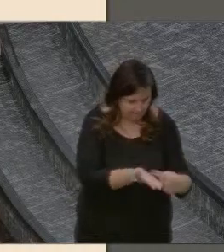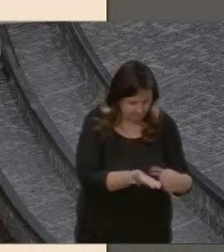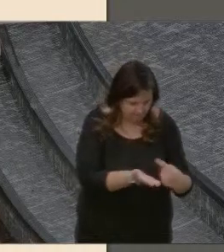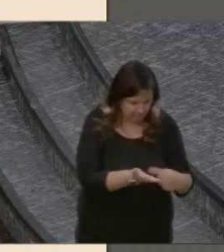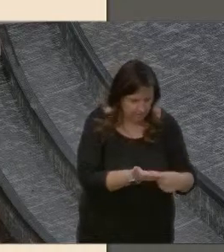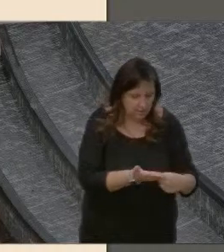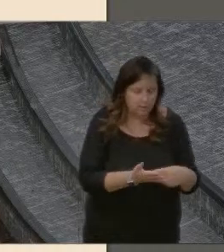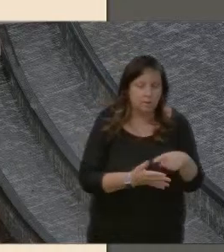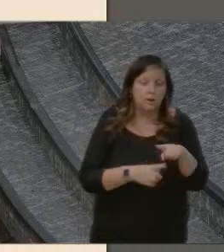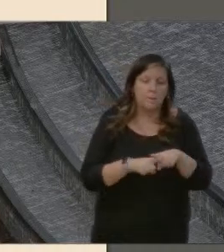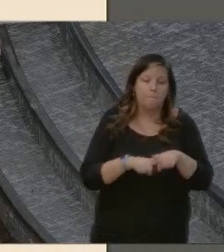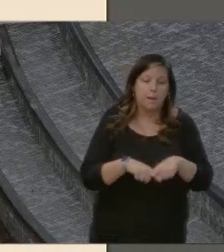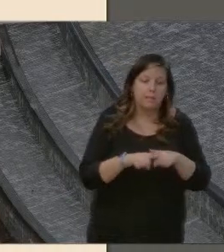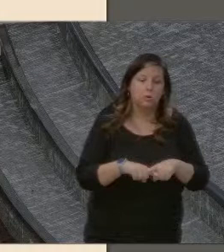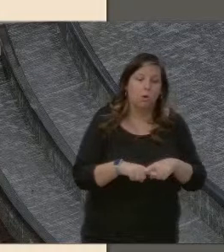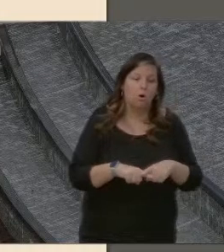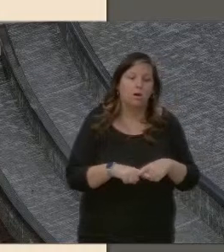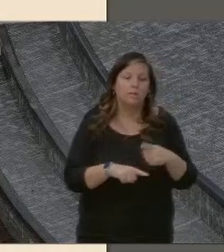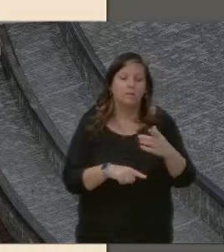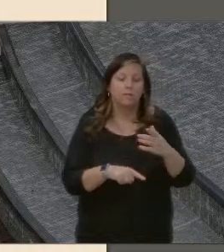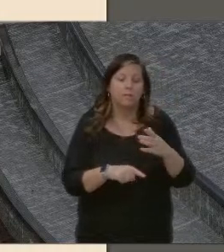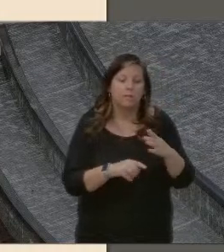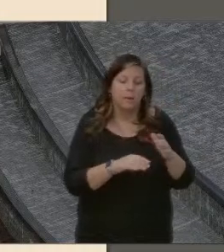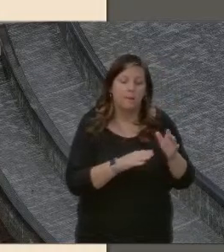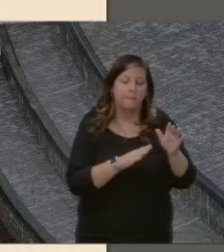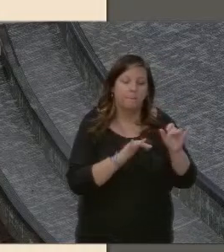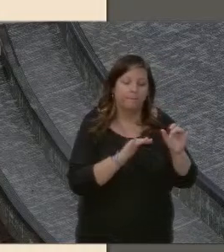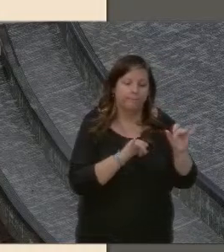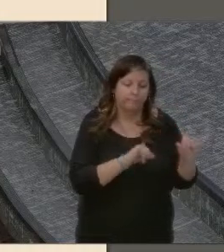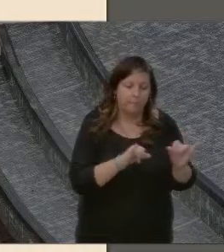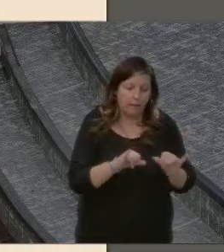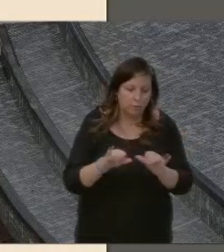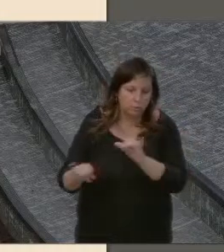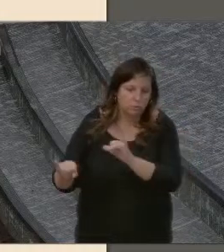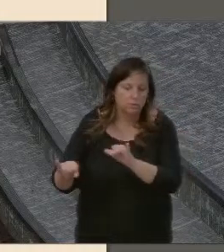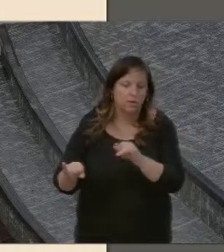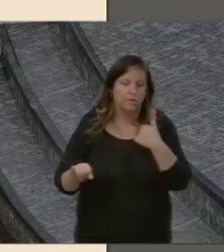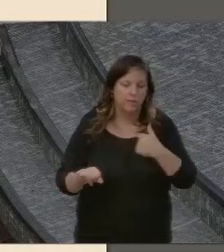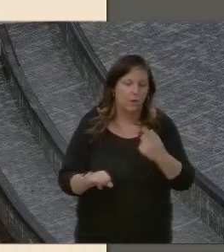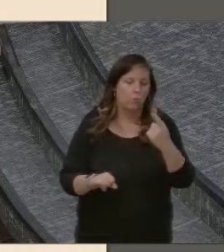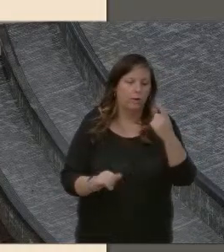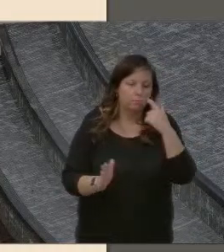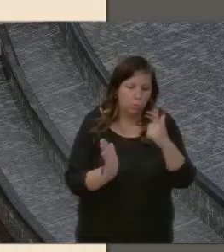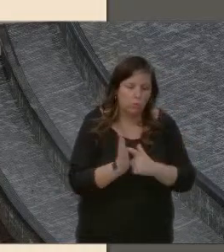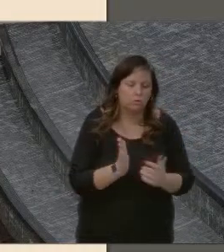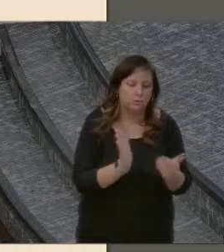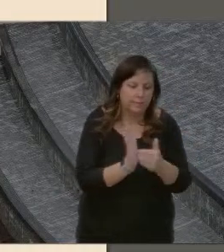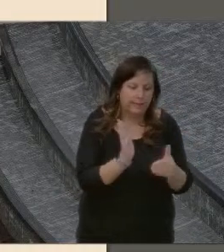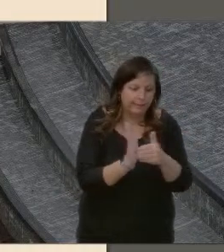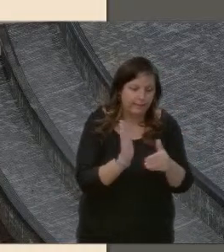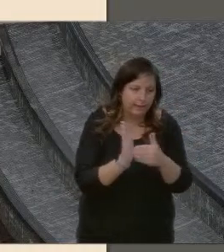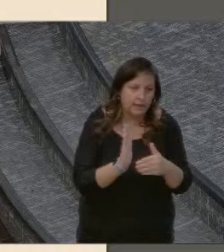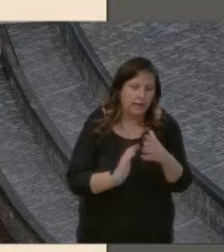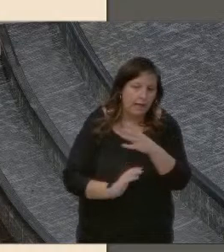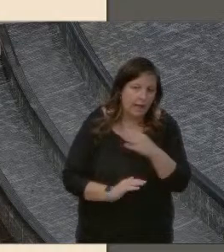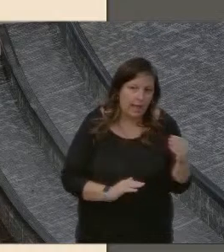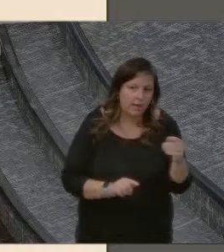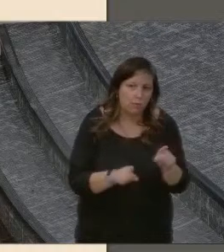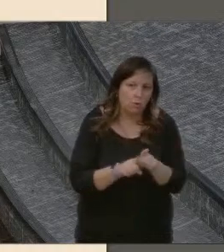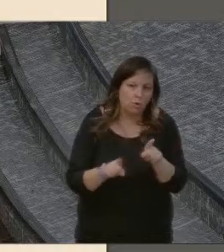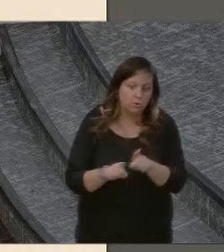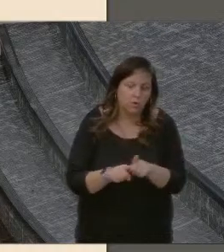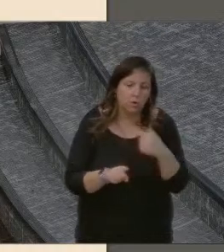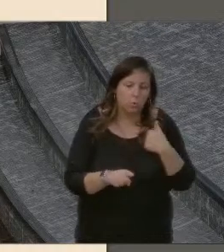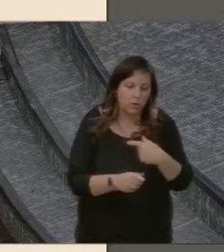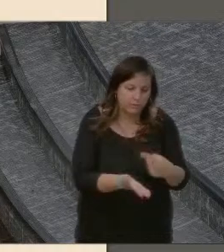prevailing patterns from the quantitative data that I've given you a snapshot of, as well as co-constructed in